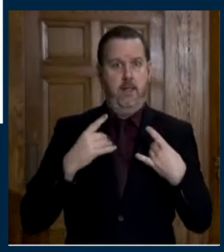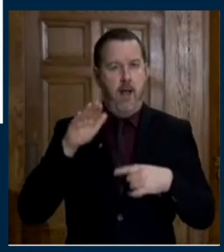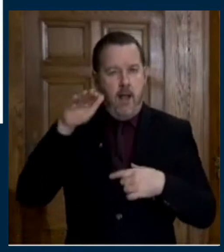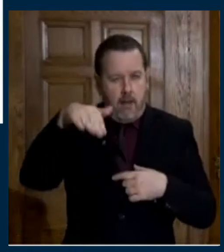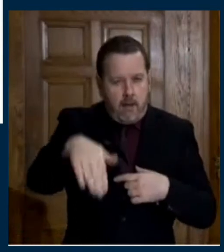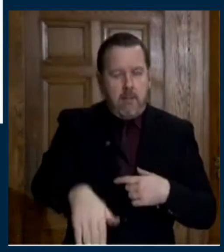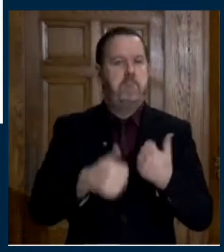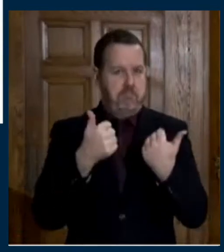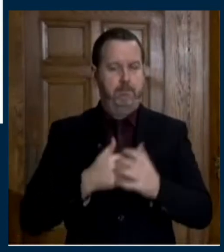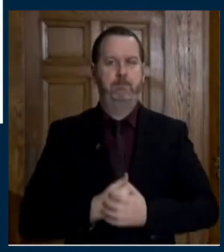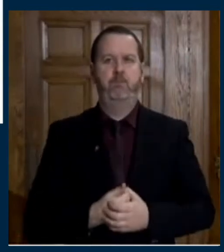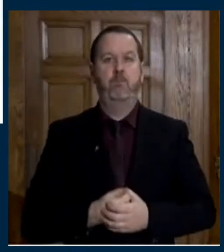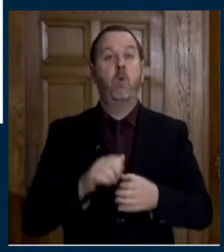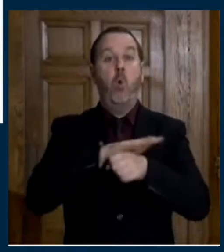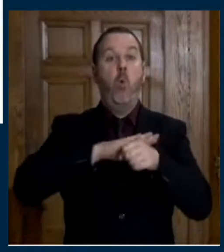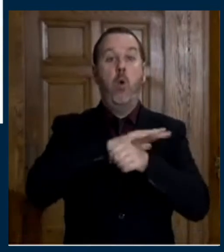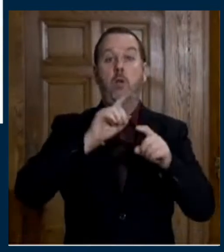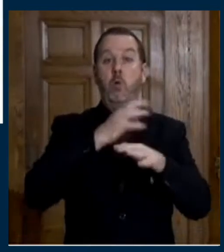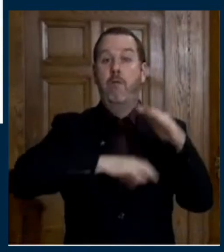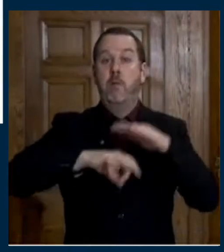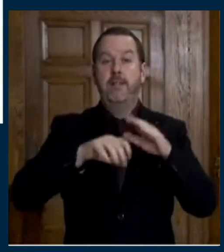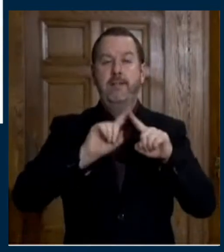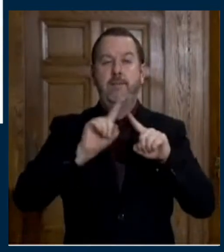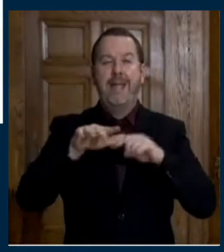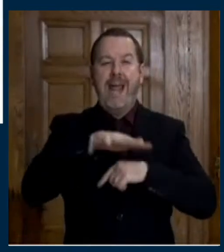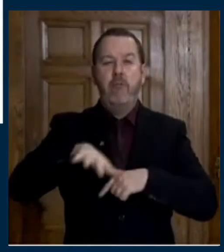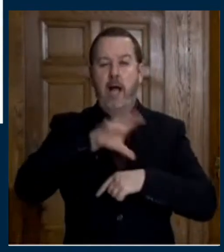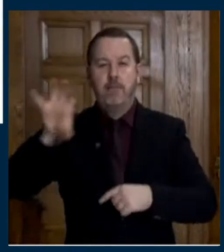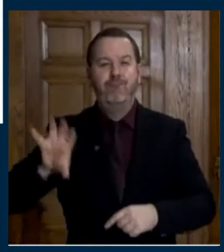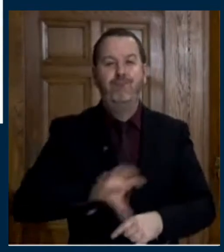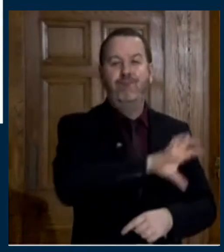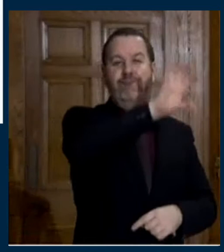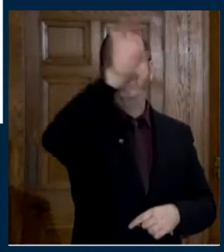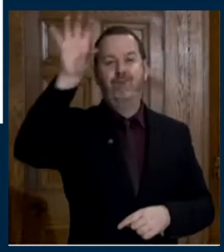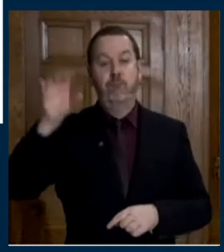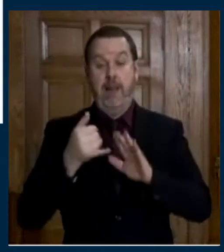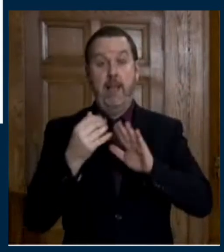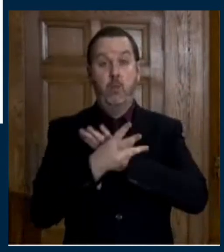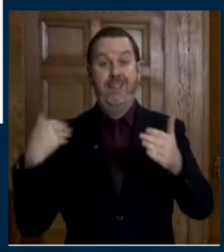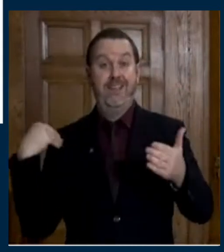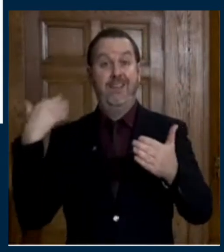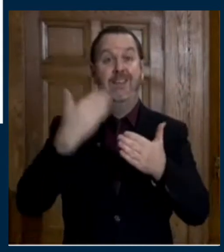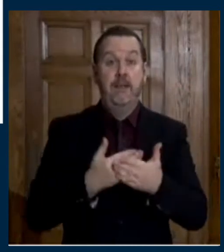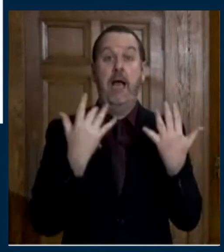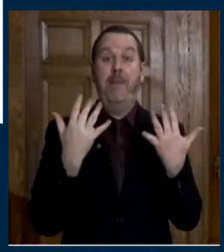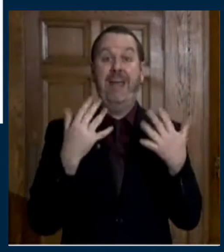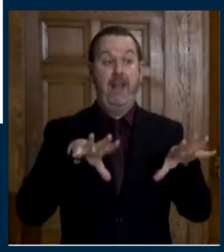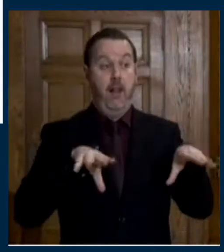If we look at local government districts, then we see that over the last week, numbers of cases have fallen in every